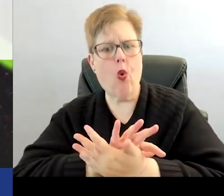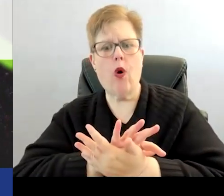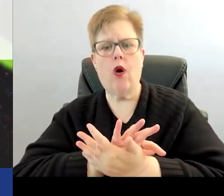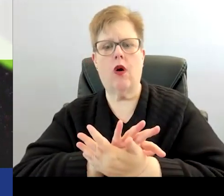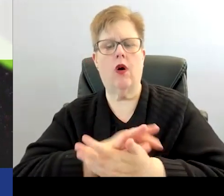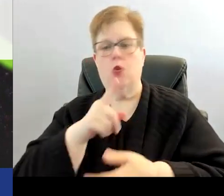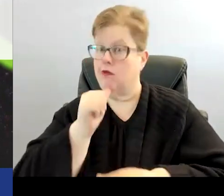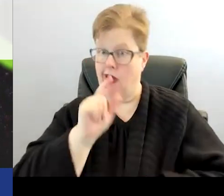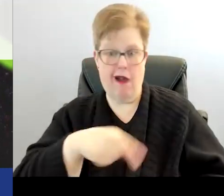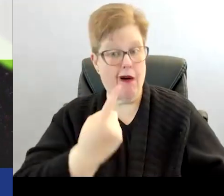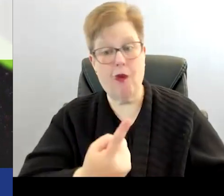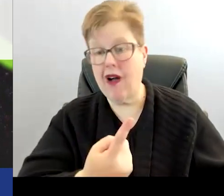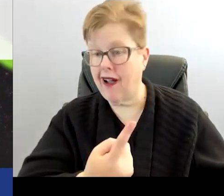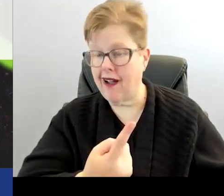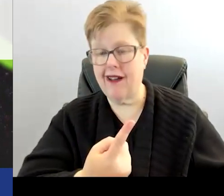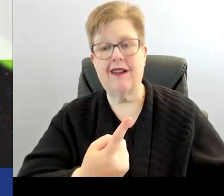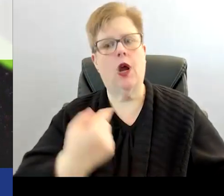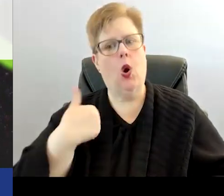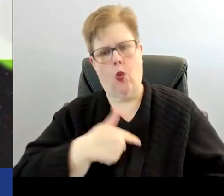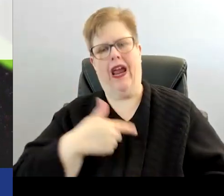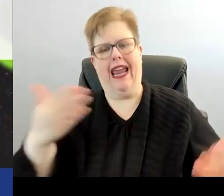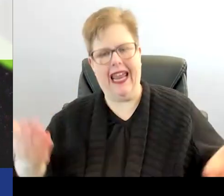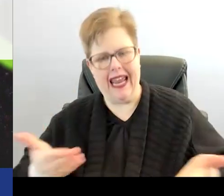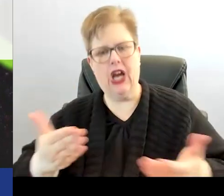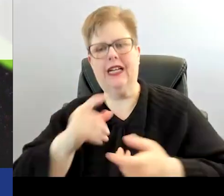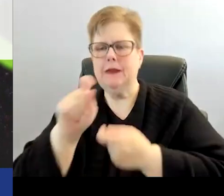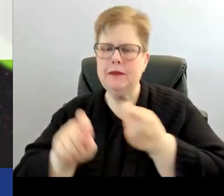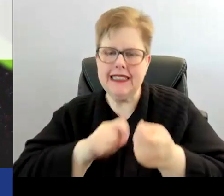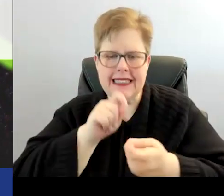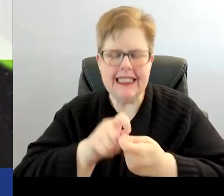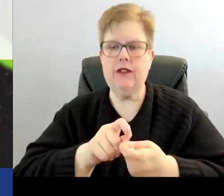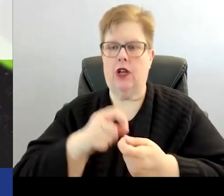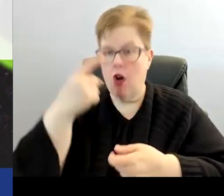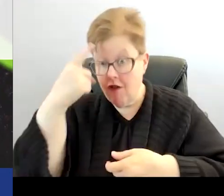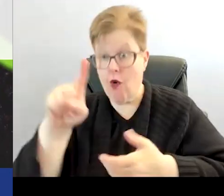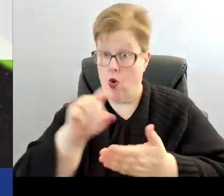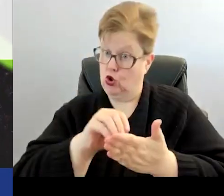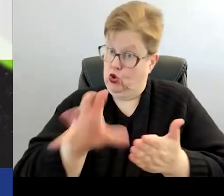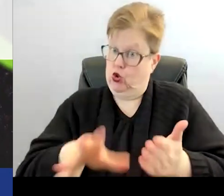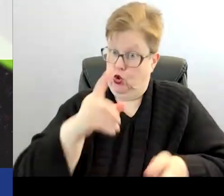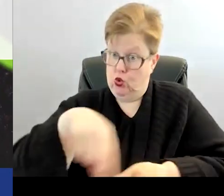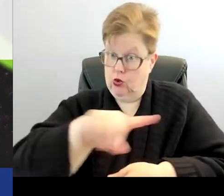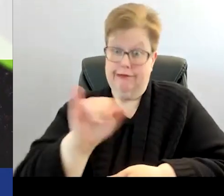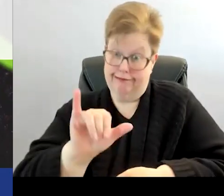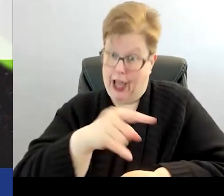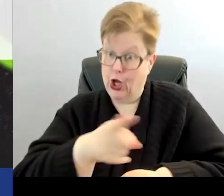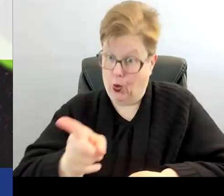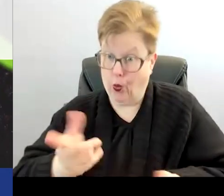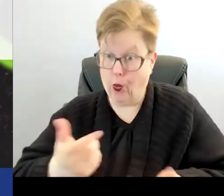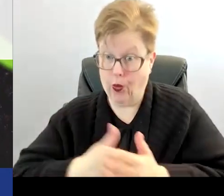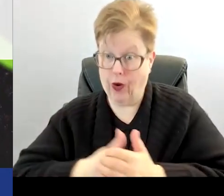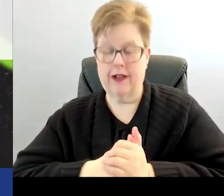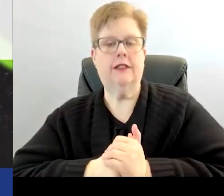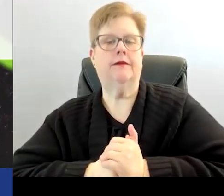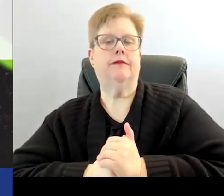aren't the only one. We are here specifically for students like you. And so